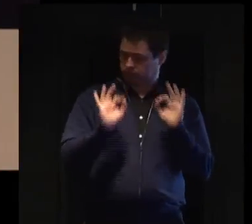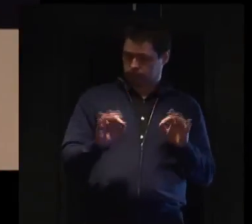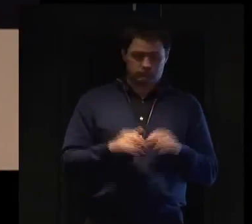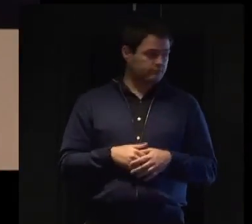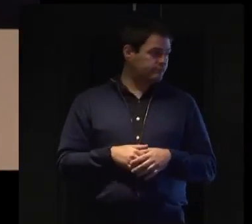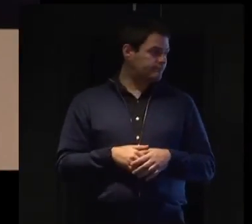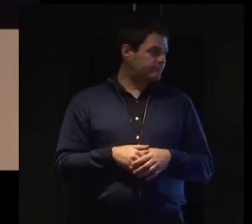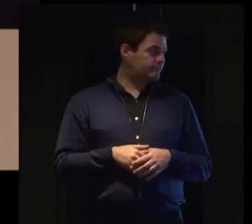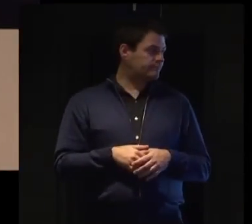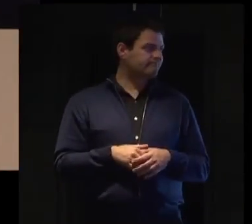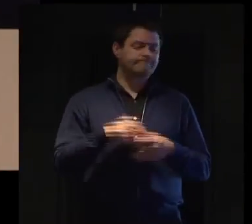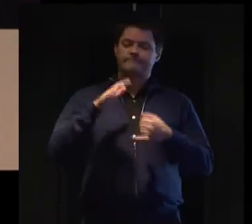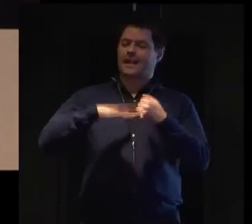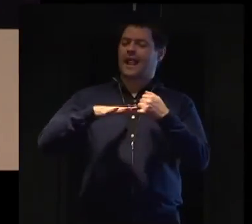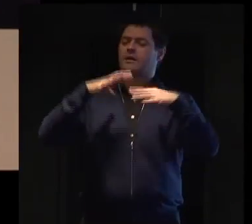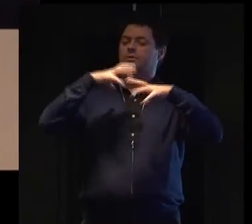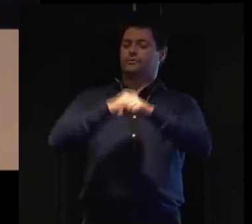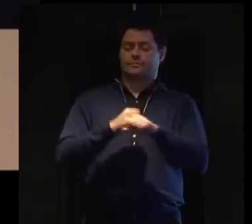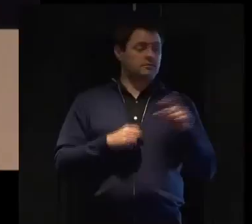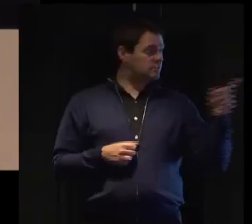So I'd just like to leave you with a quick summary.